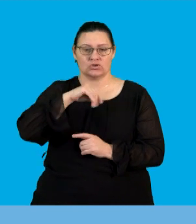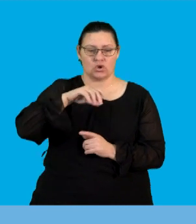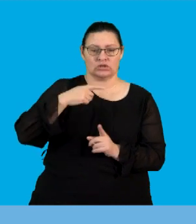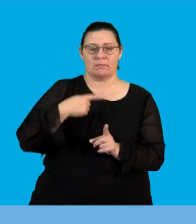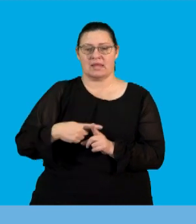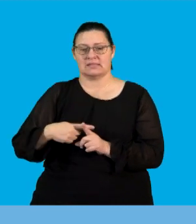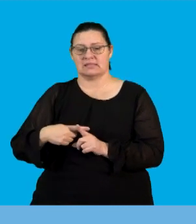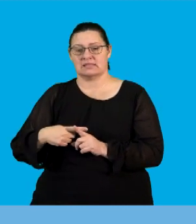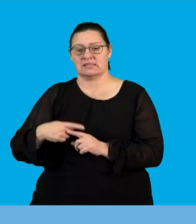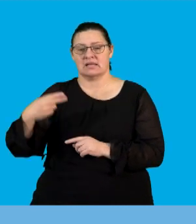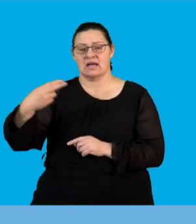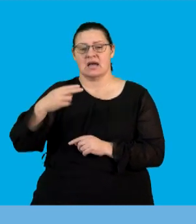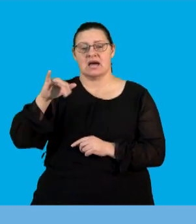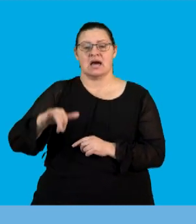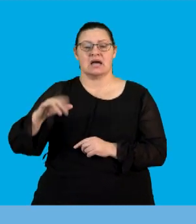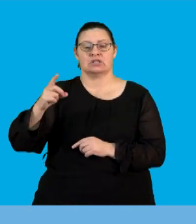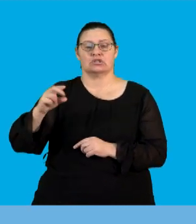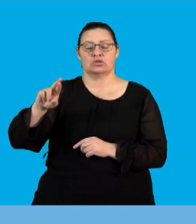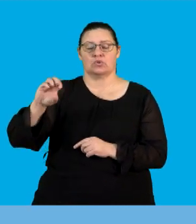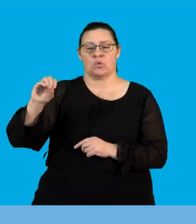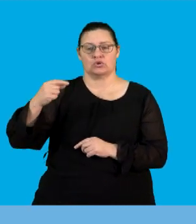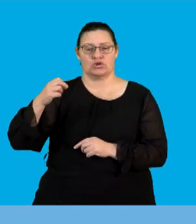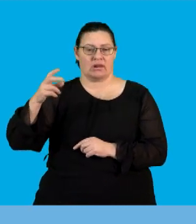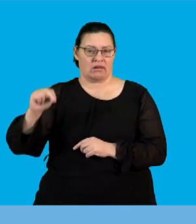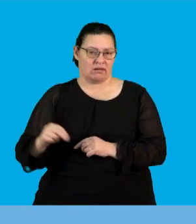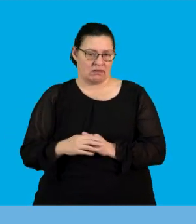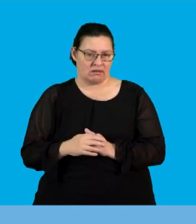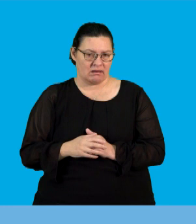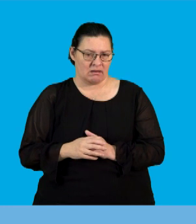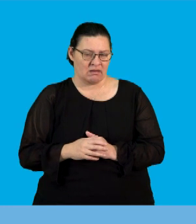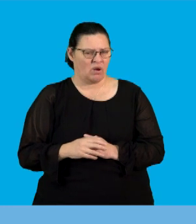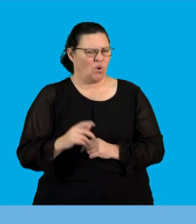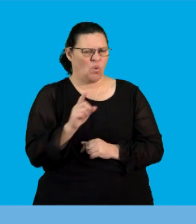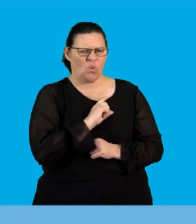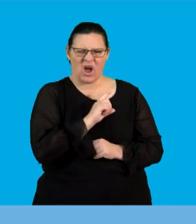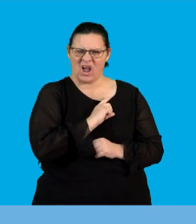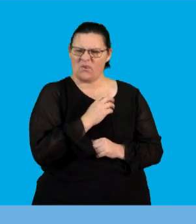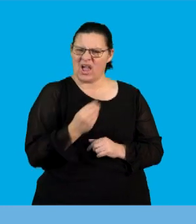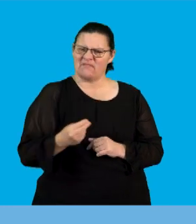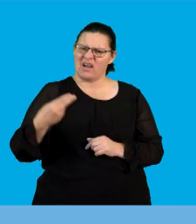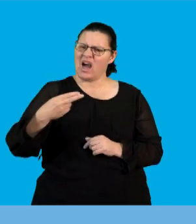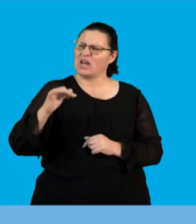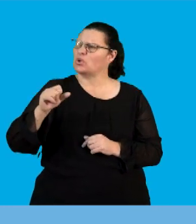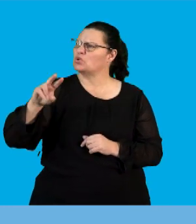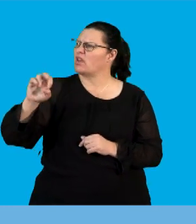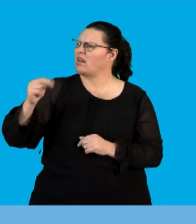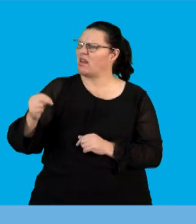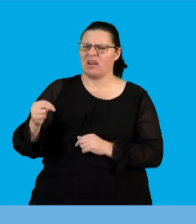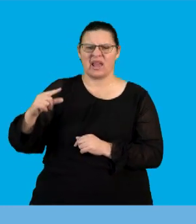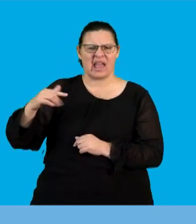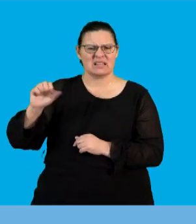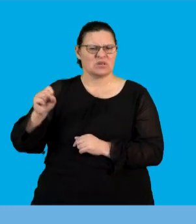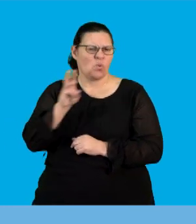plus hydrogen gas. And you may be wondering and asking yourself, why do we now have hydrogen gas?